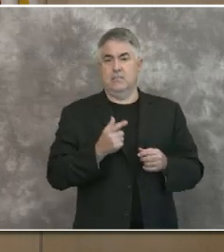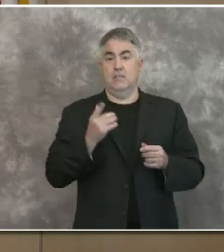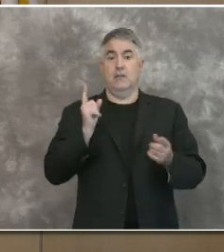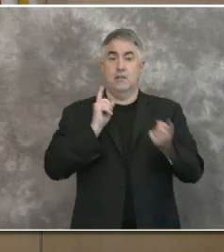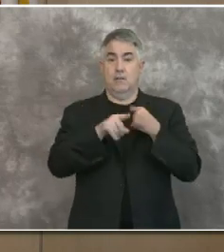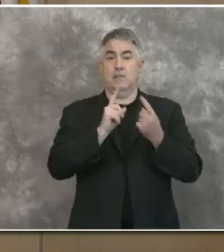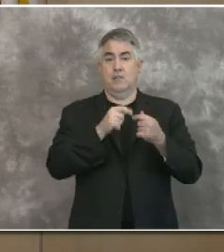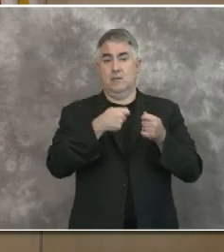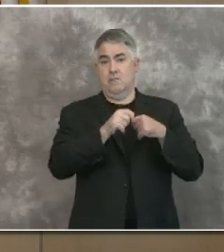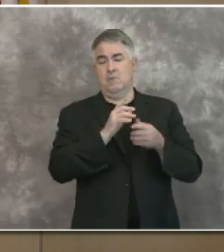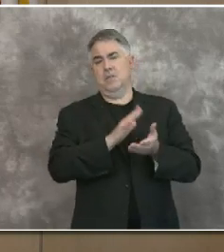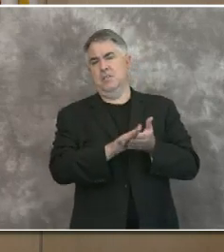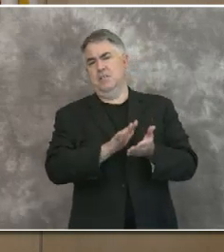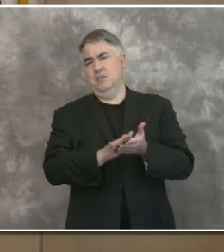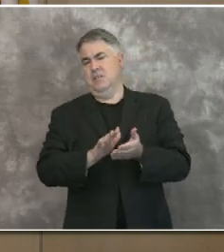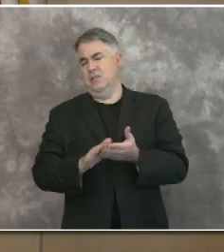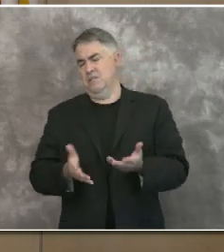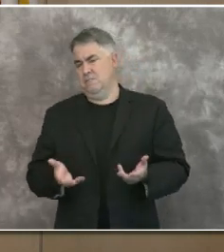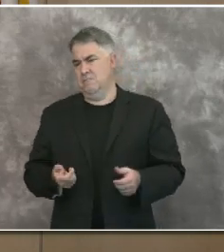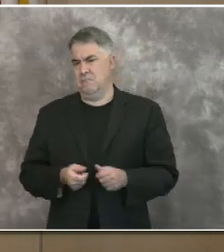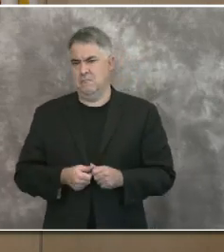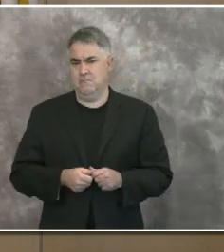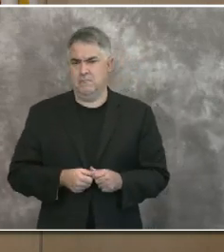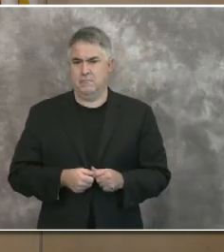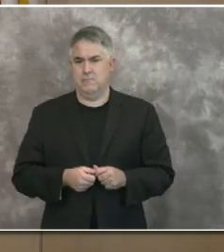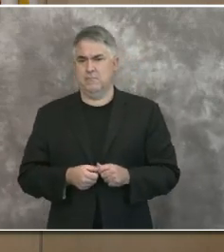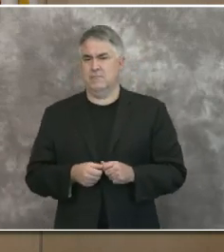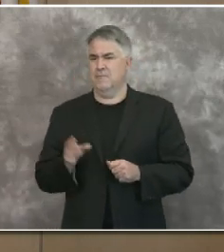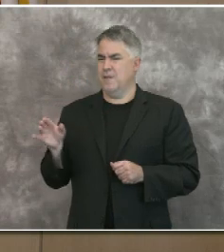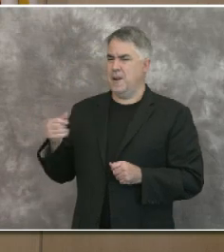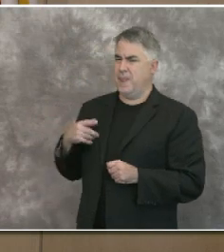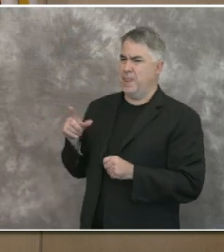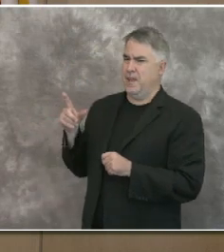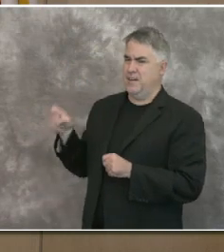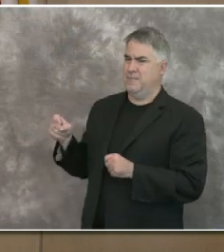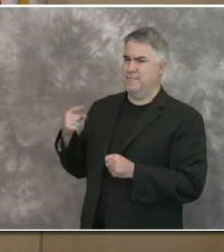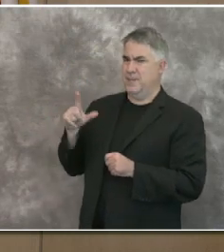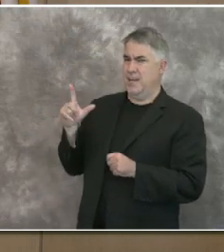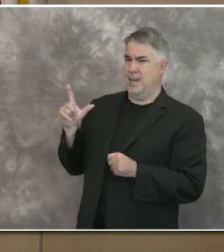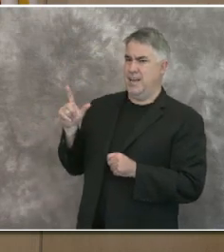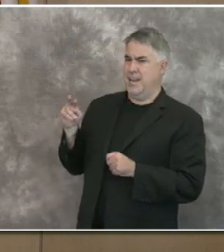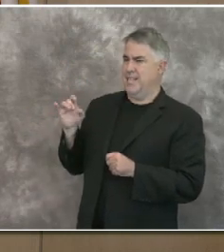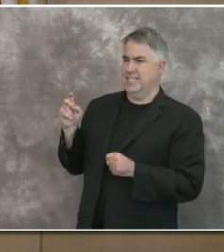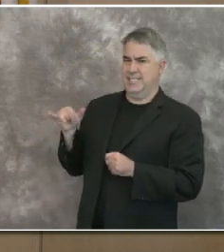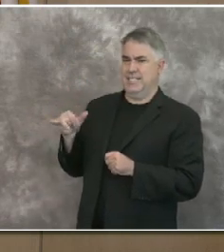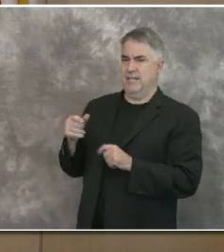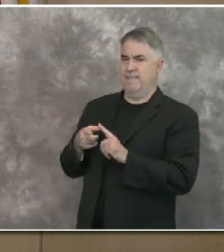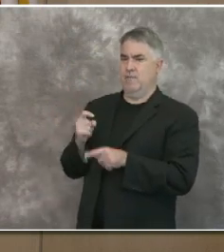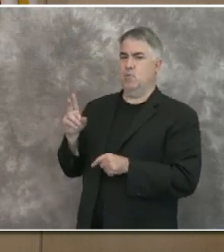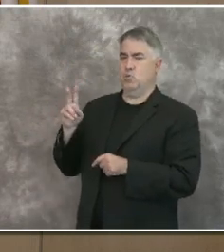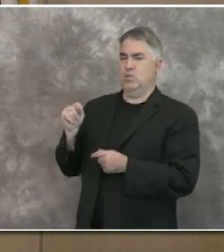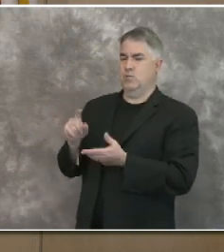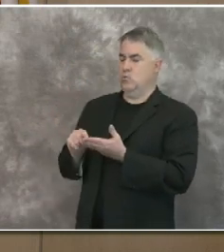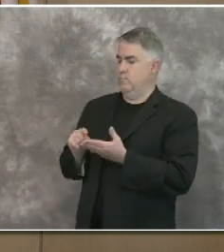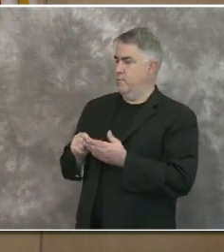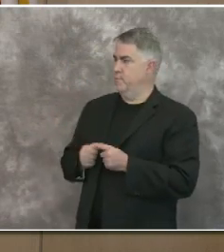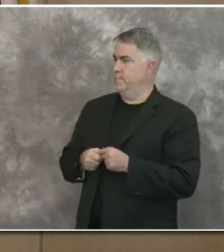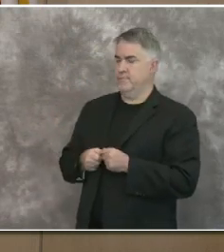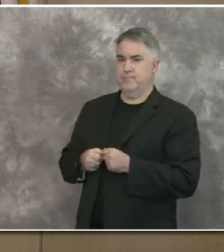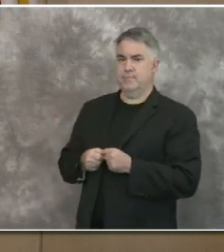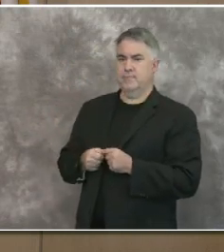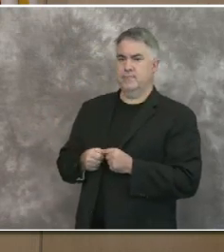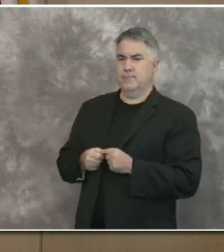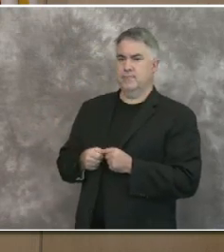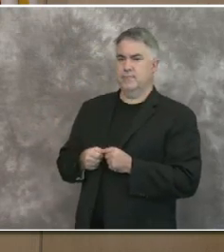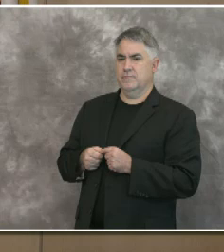would be important. Okay, and I have a question from Lindsay Winkley with the Union Tribune. It's in the attestation application. The county identified